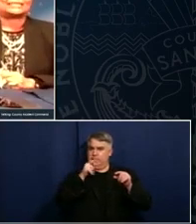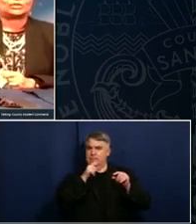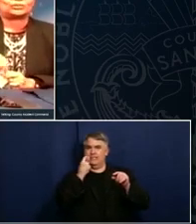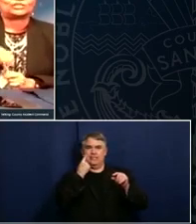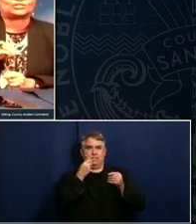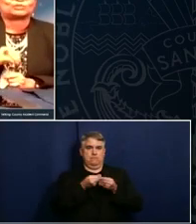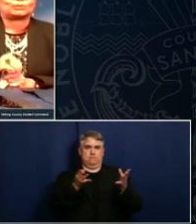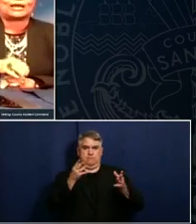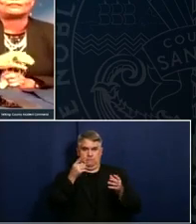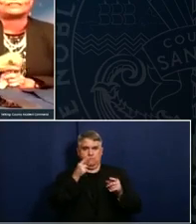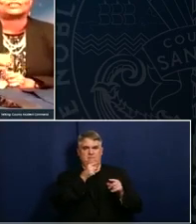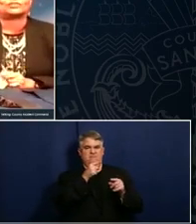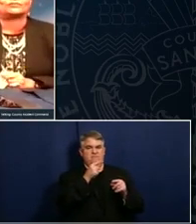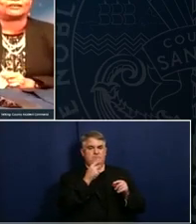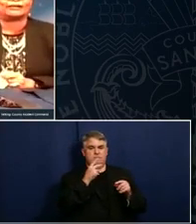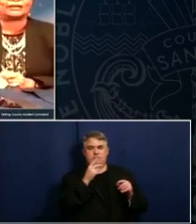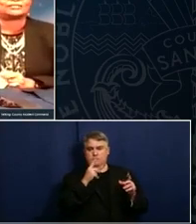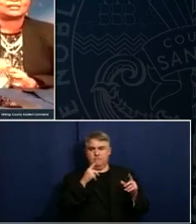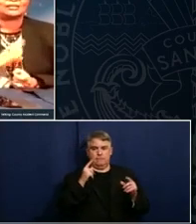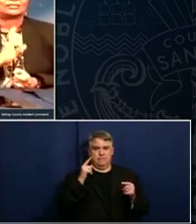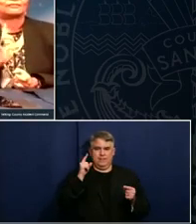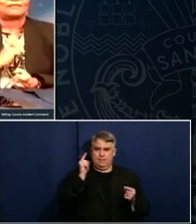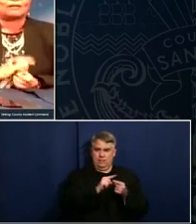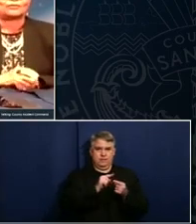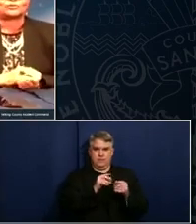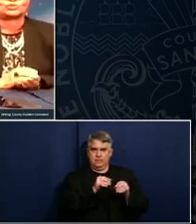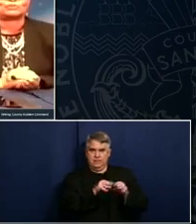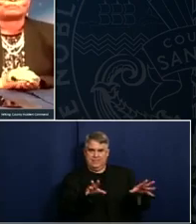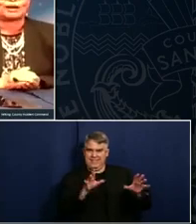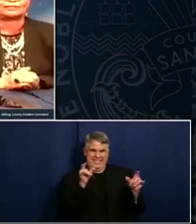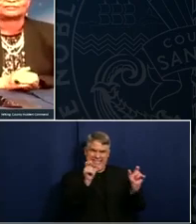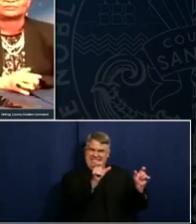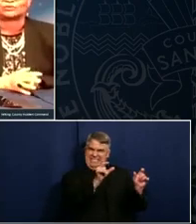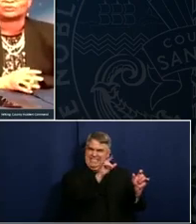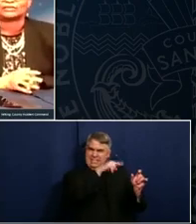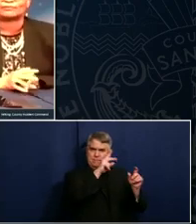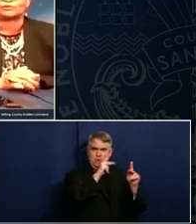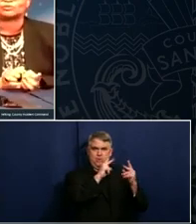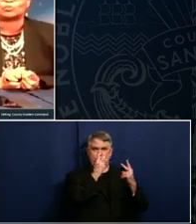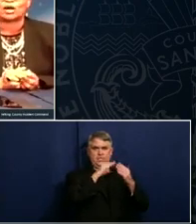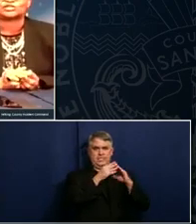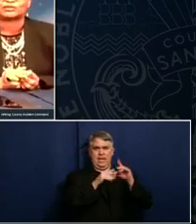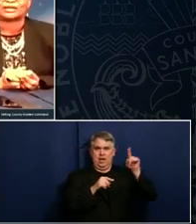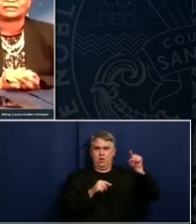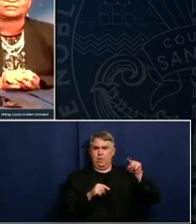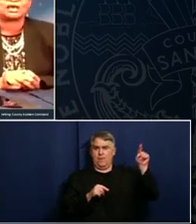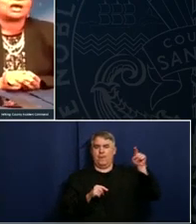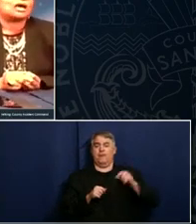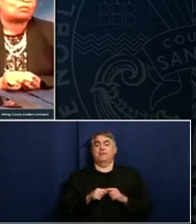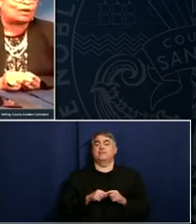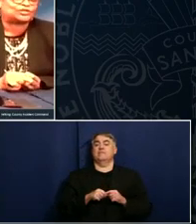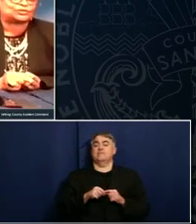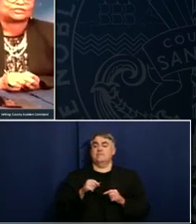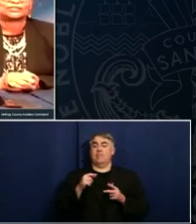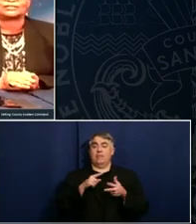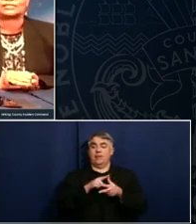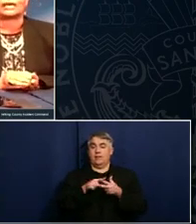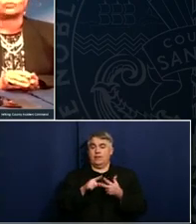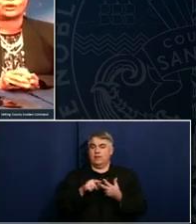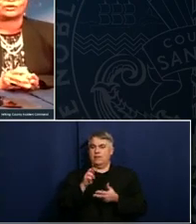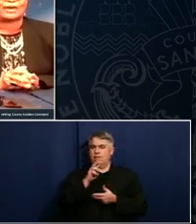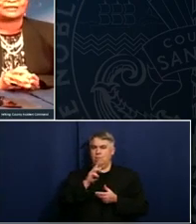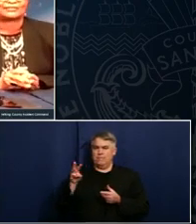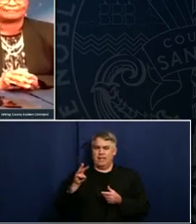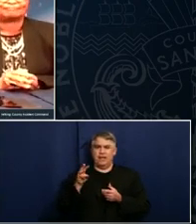to decrease the spread of these new variants is to follow those 3 practices, or 3 W's: wash your hands, watch your